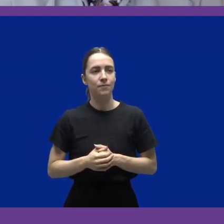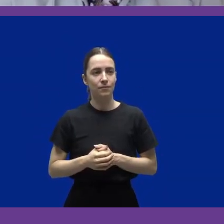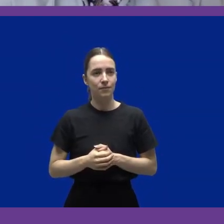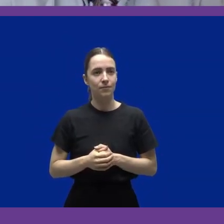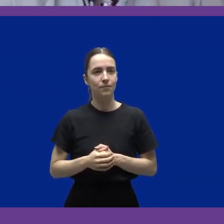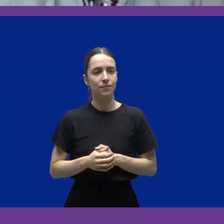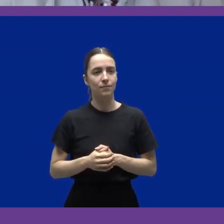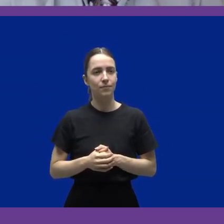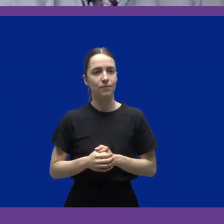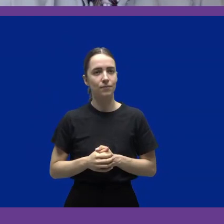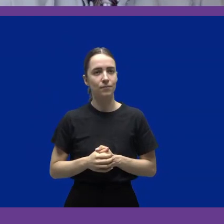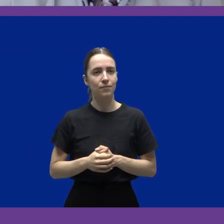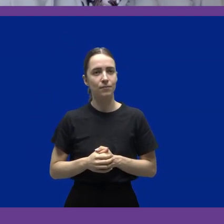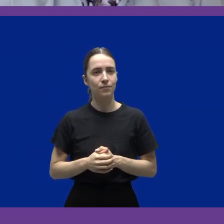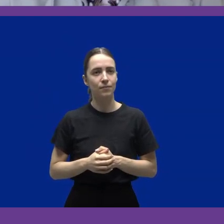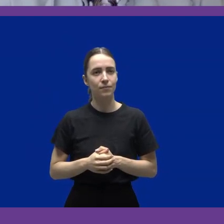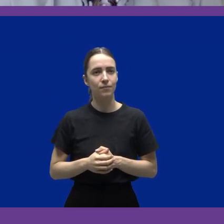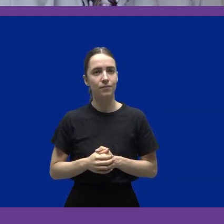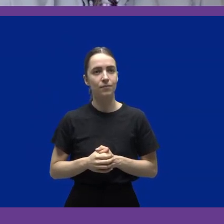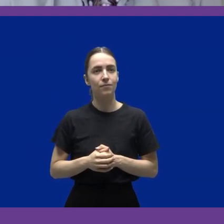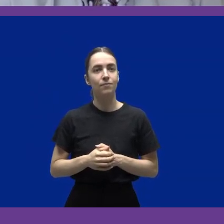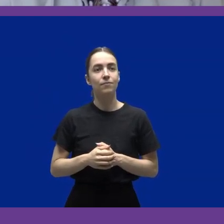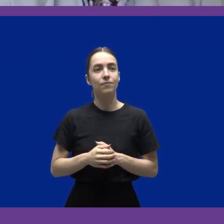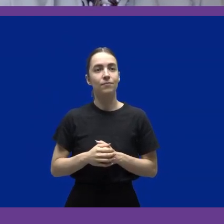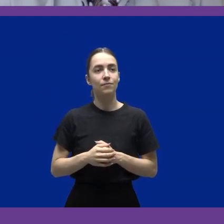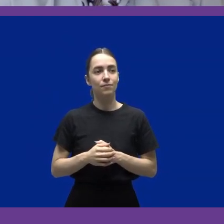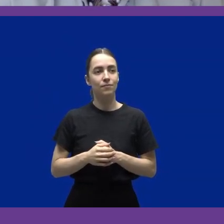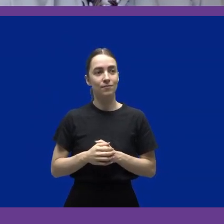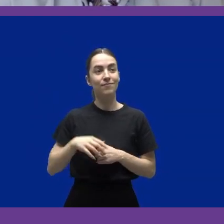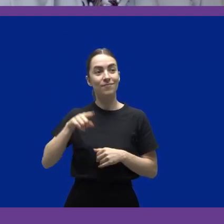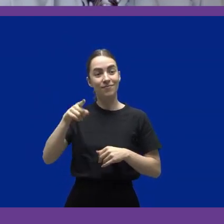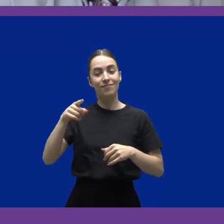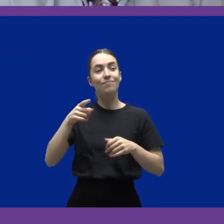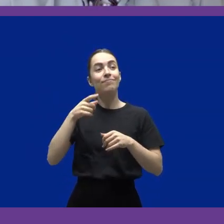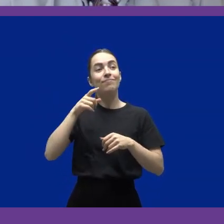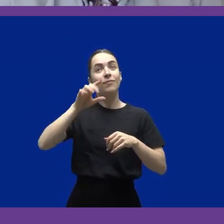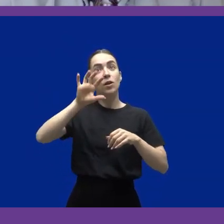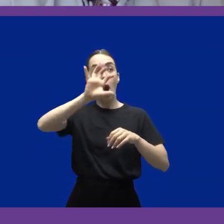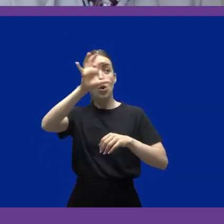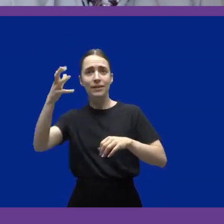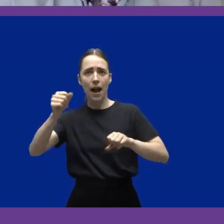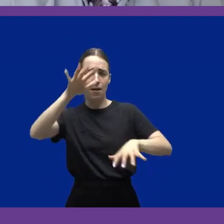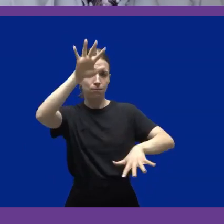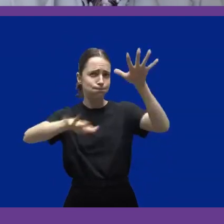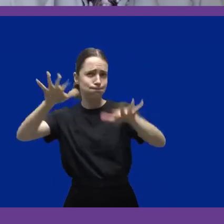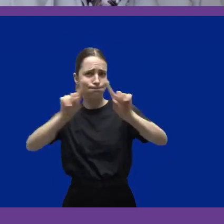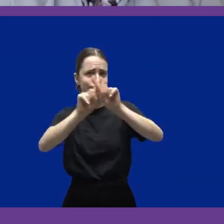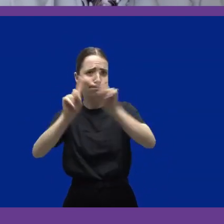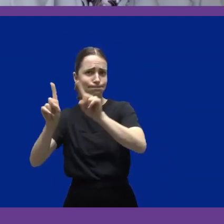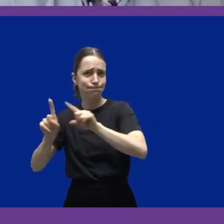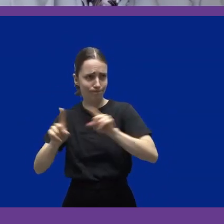other countries. What we have as a hard deadline is next week, 28th of June, because